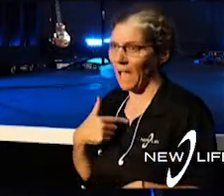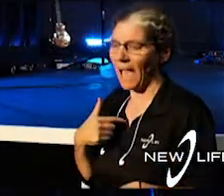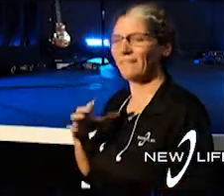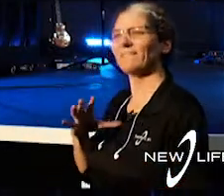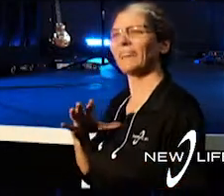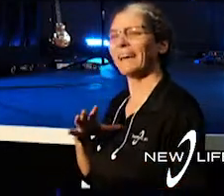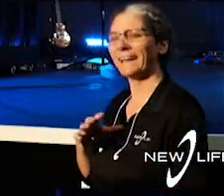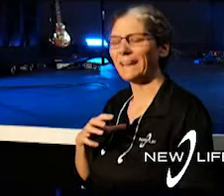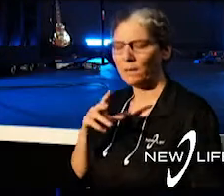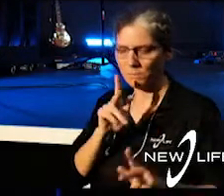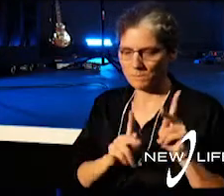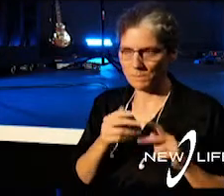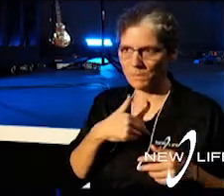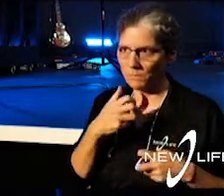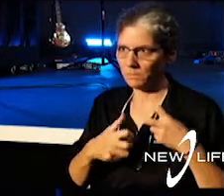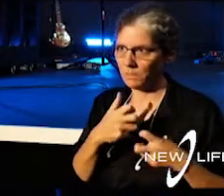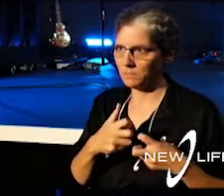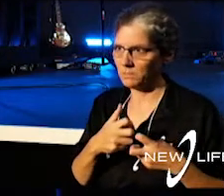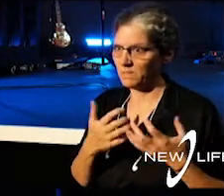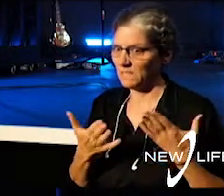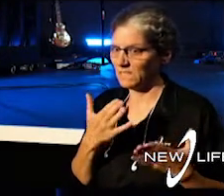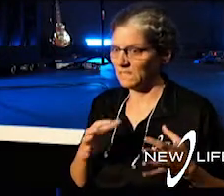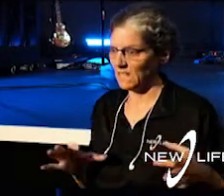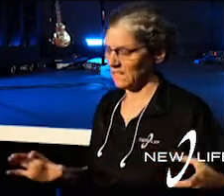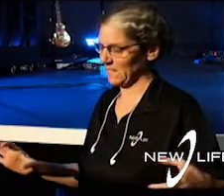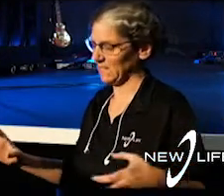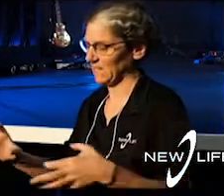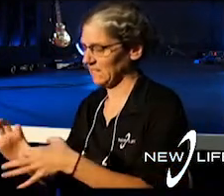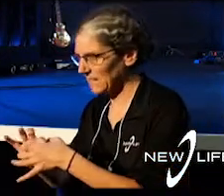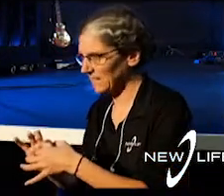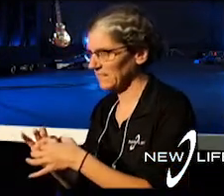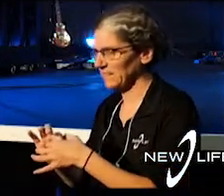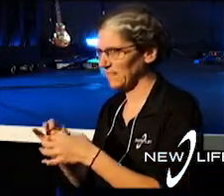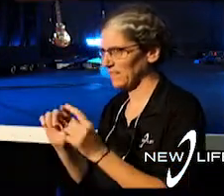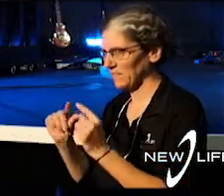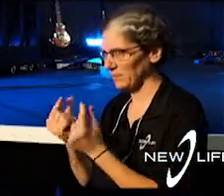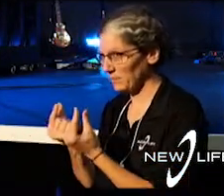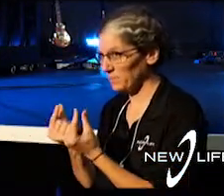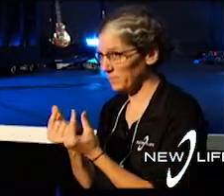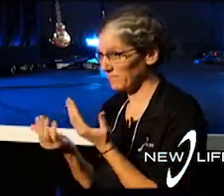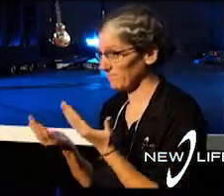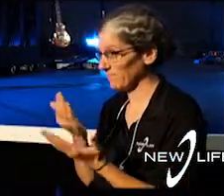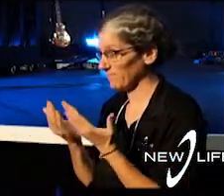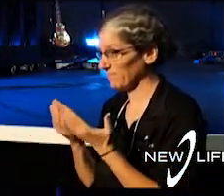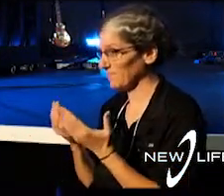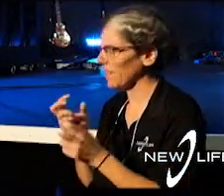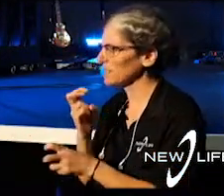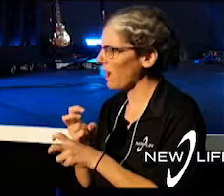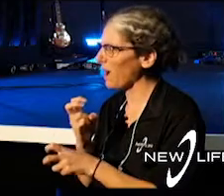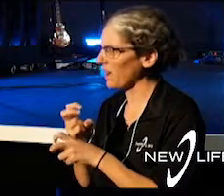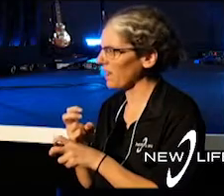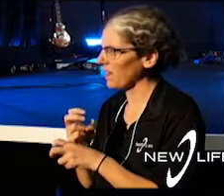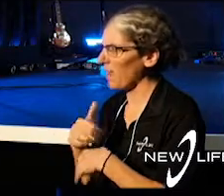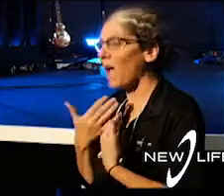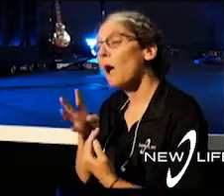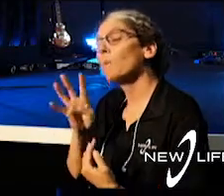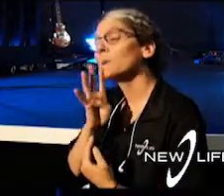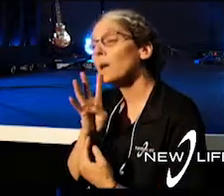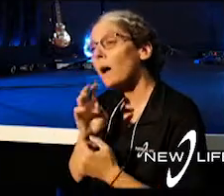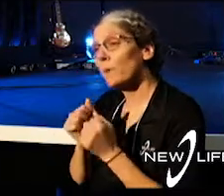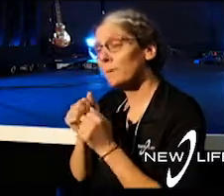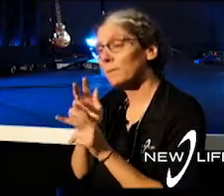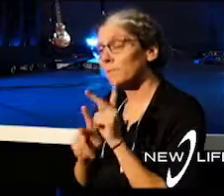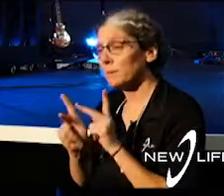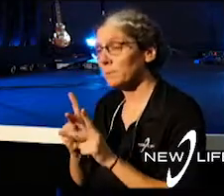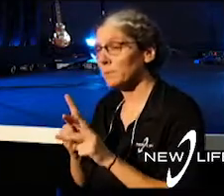But how we treat people, how we love people, how we talk to people, how we tag